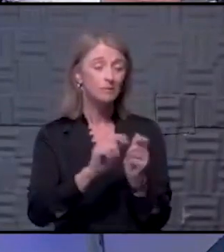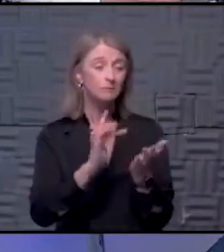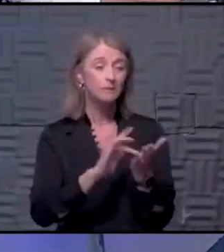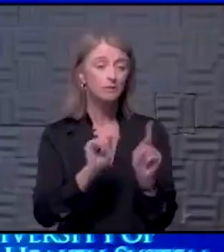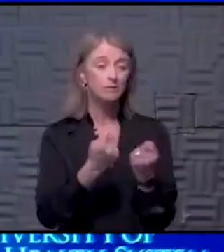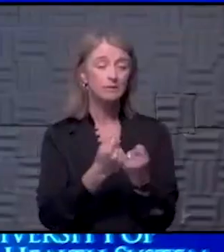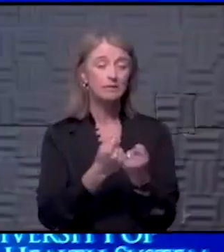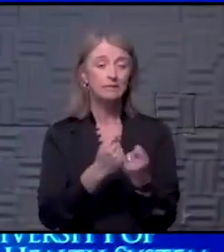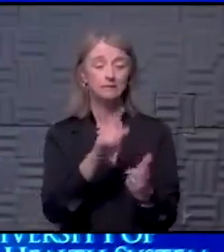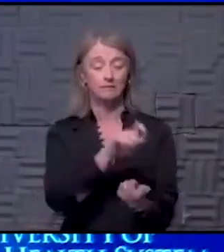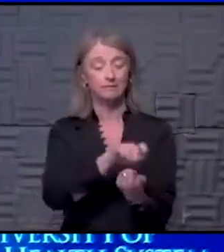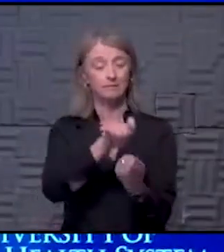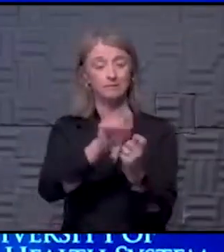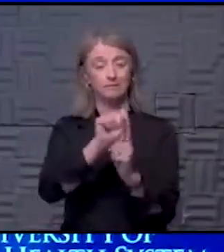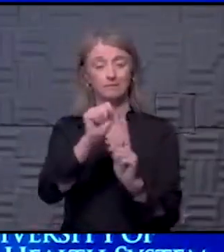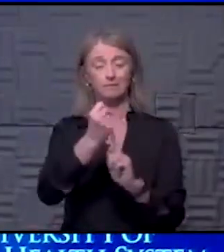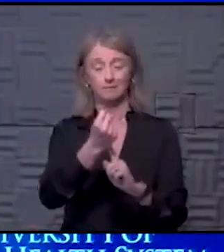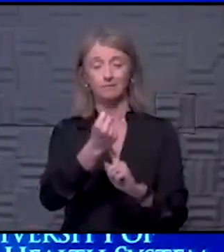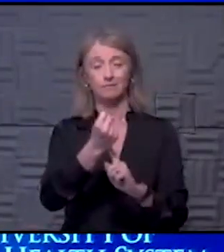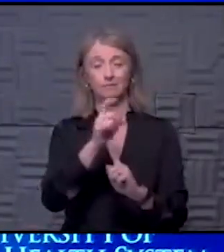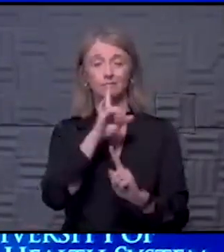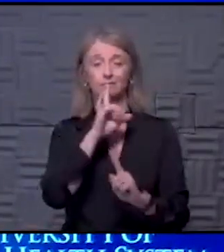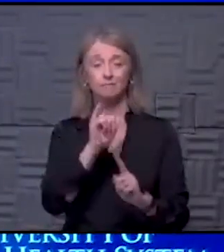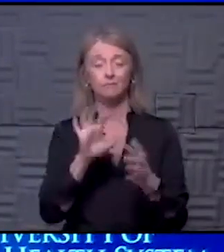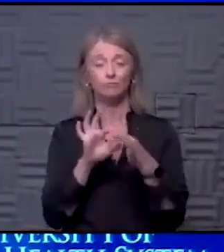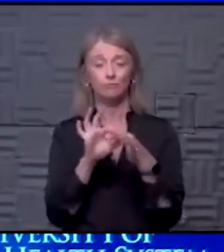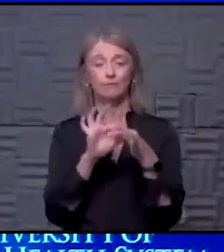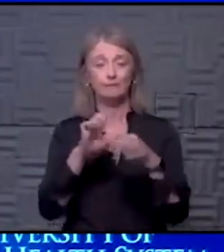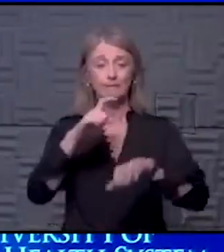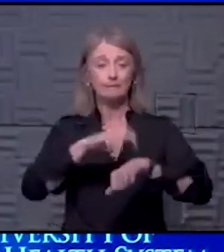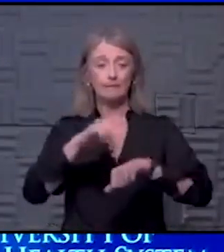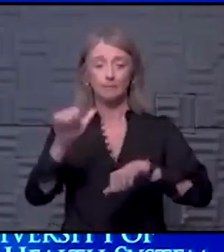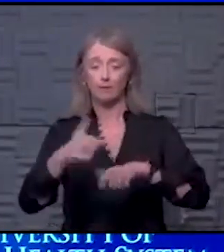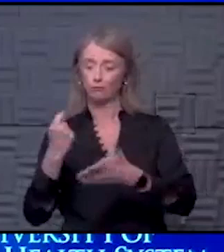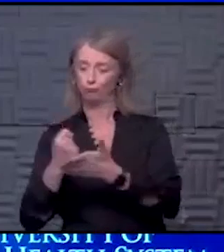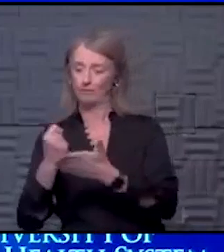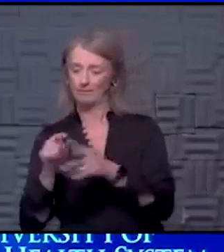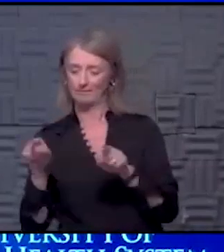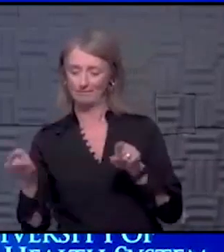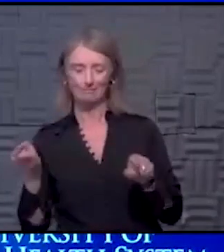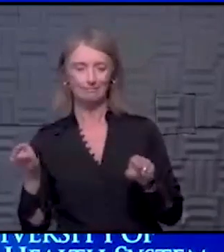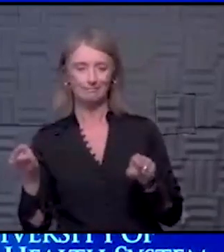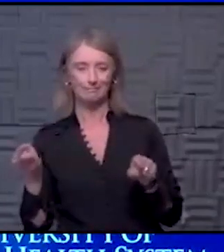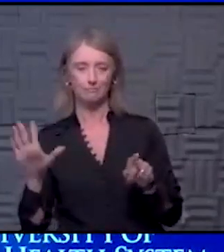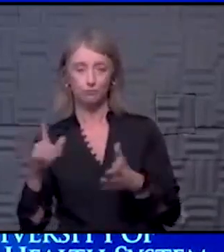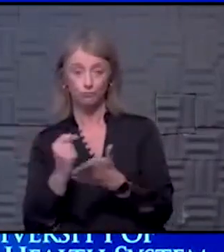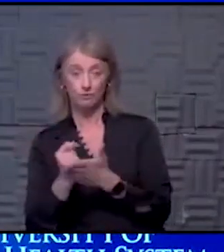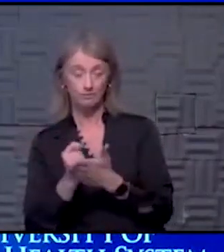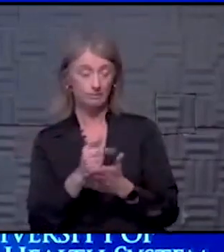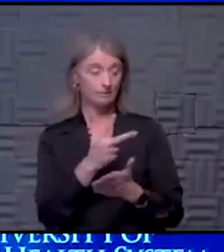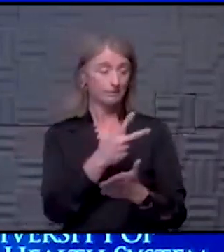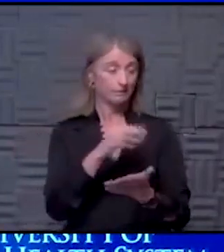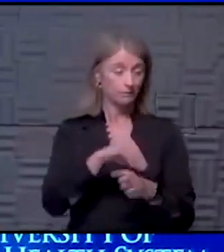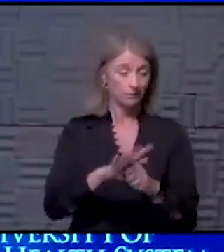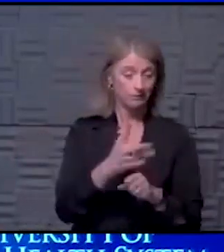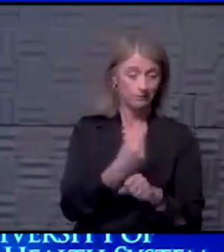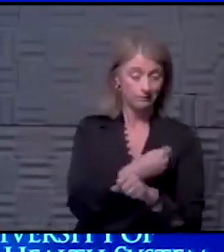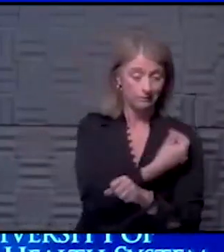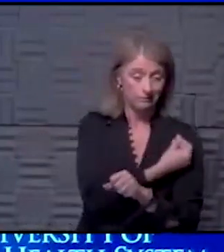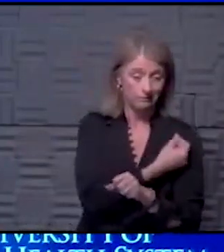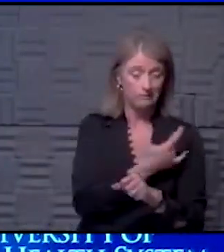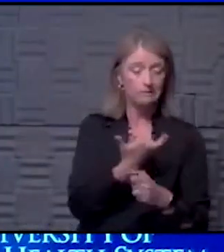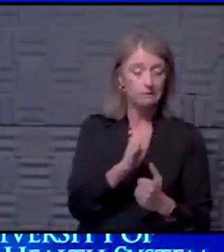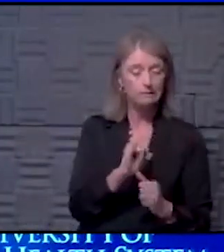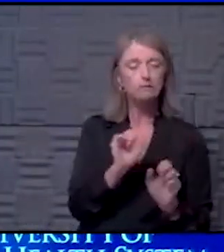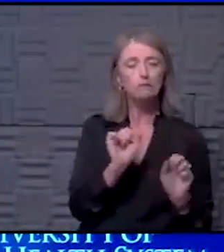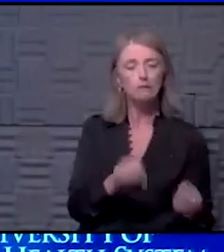is, in those specific circumstances, relates to timing of other treatment. Yep. And so the answer is yes, you will still get the